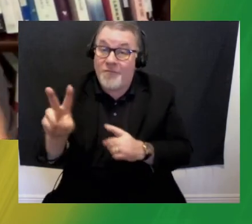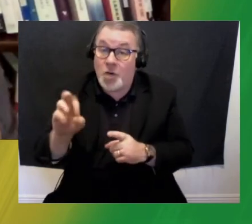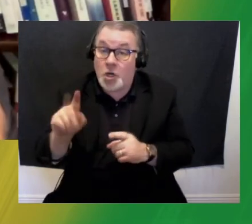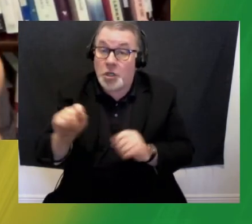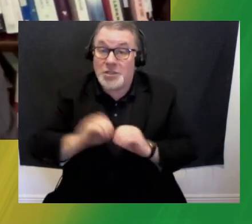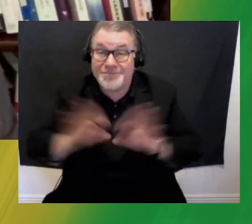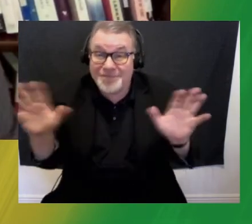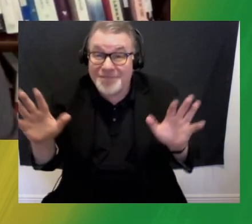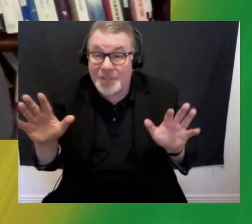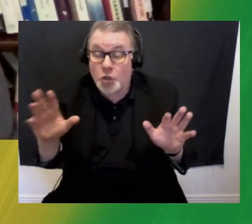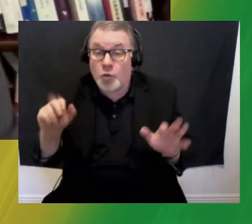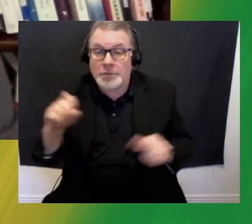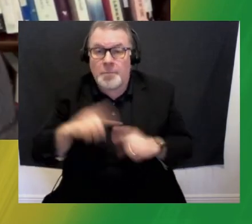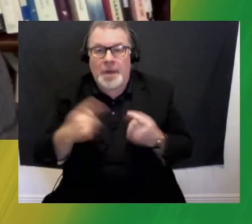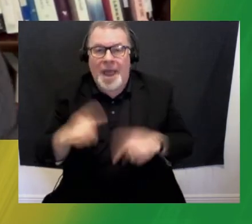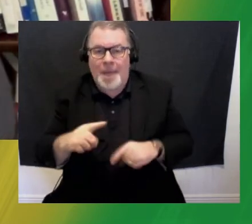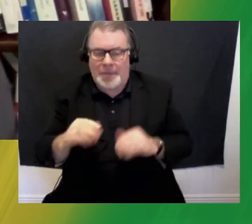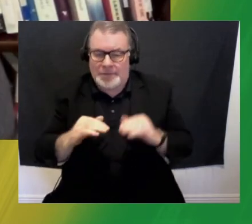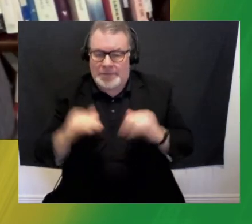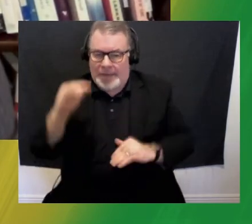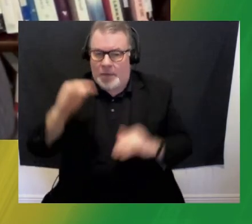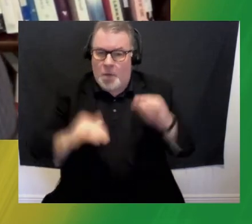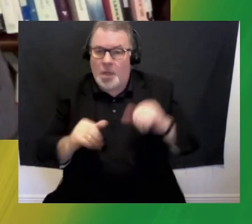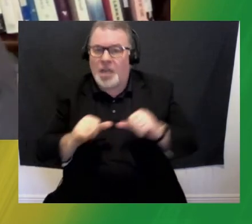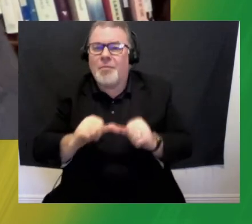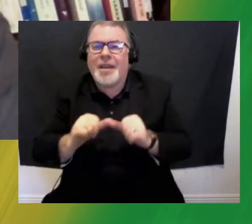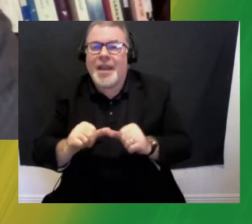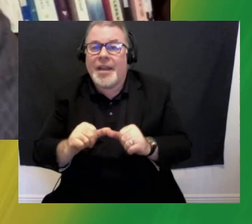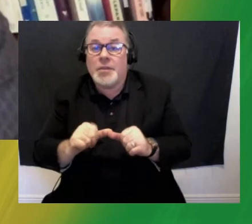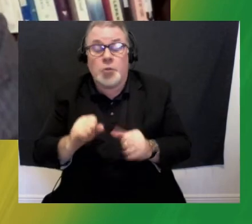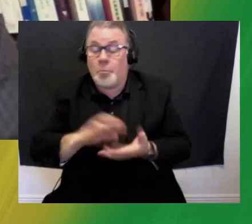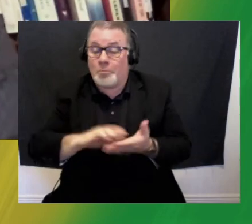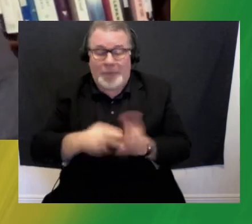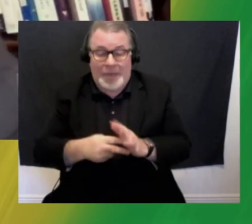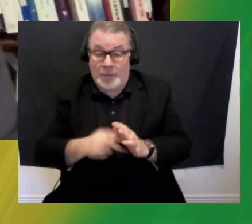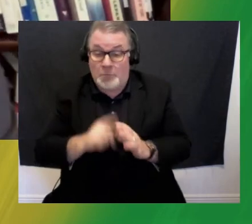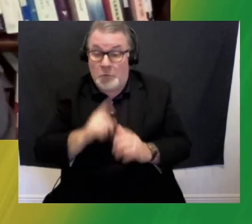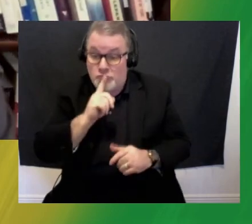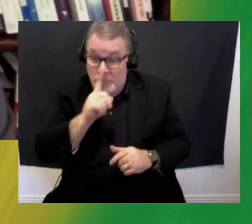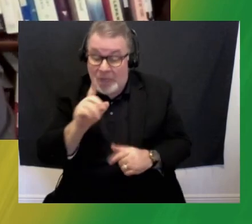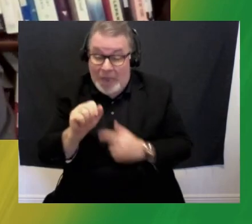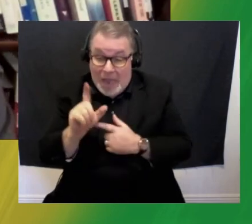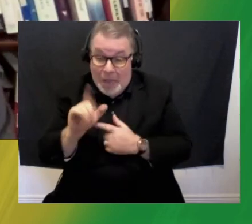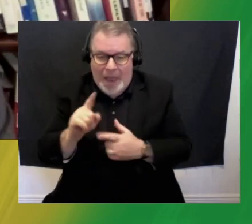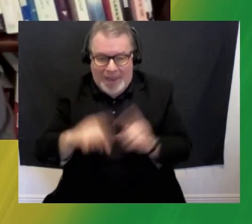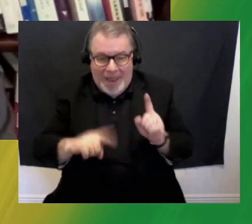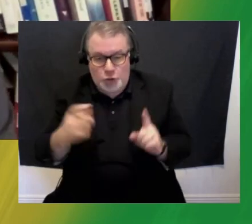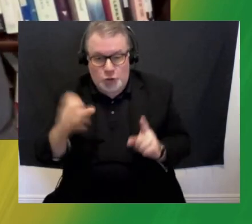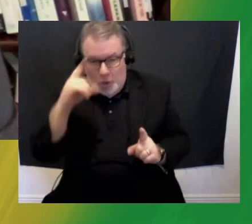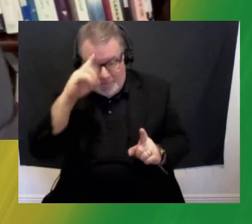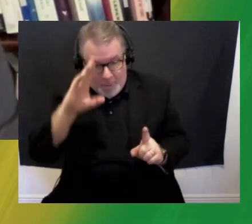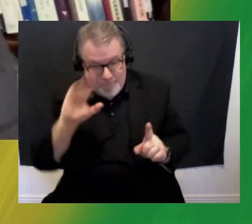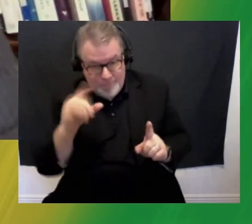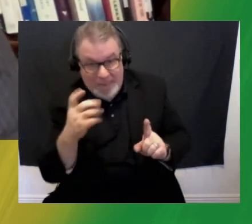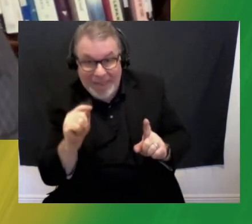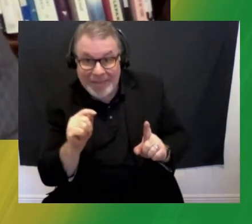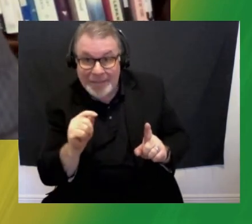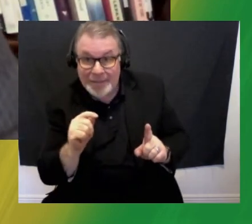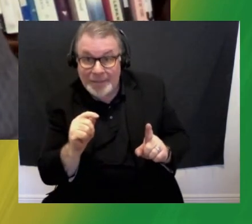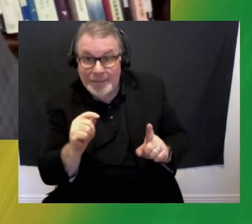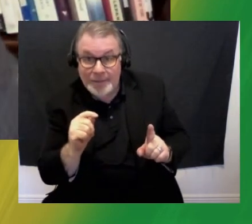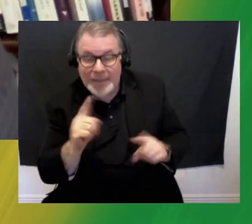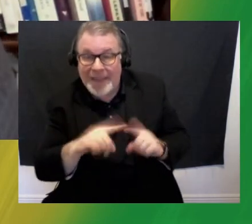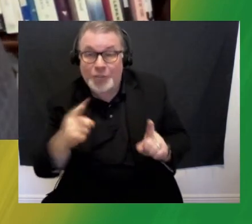is inequality gets maintained. So to be a real ally, I can't just be looking for the bigot, right? I can't just be looking for